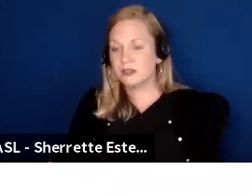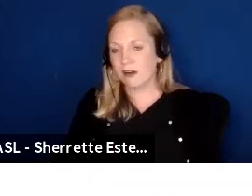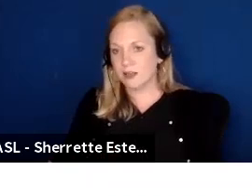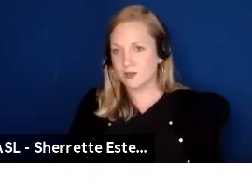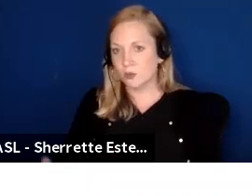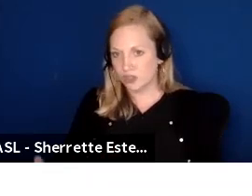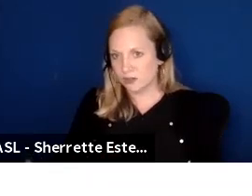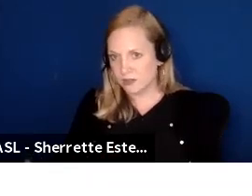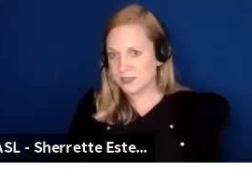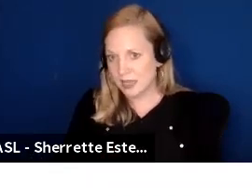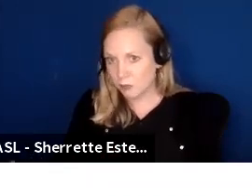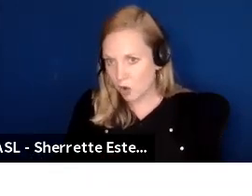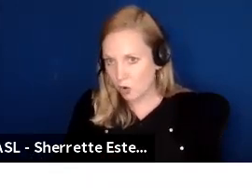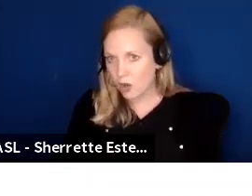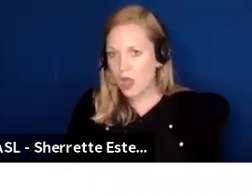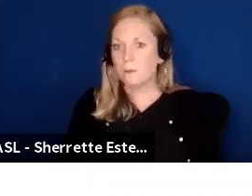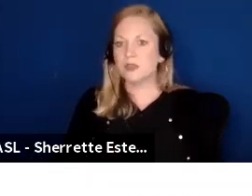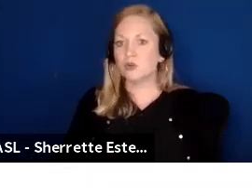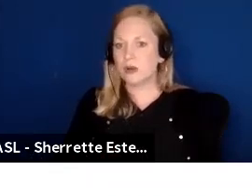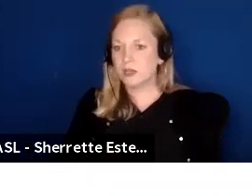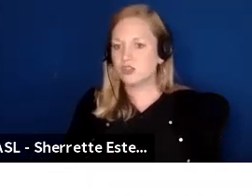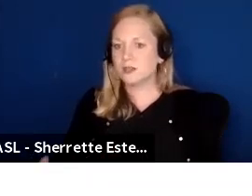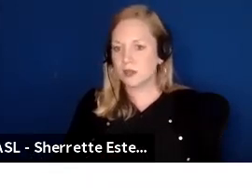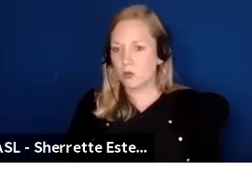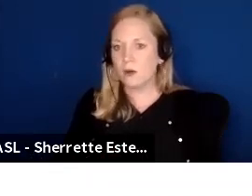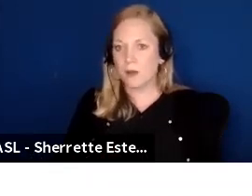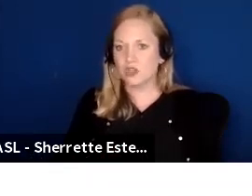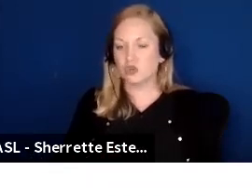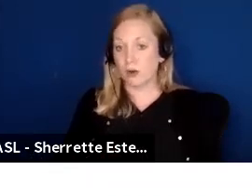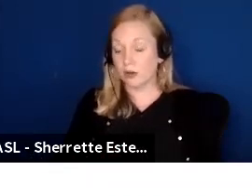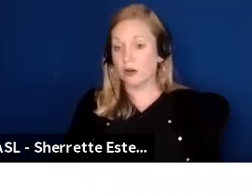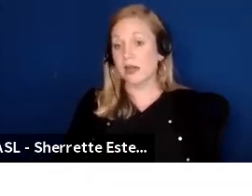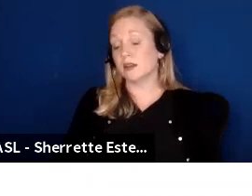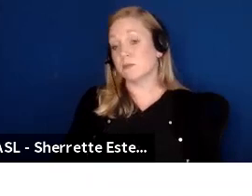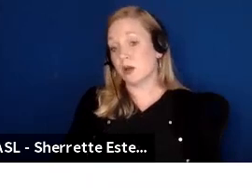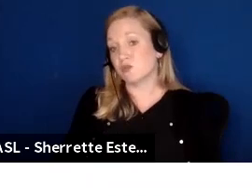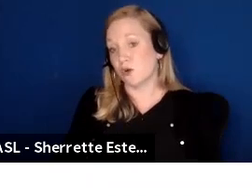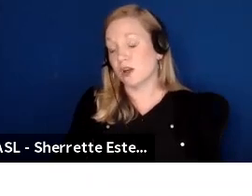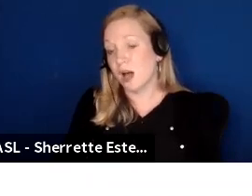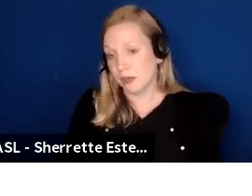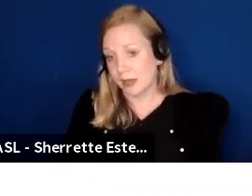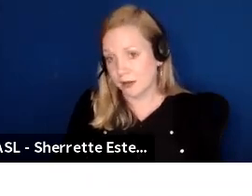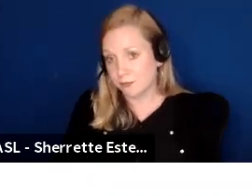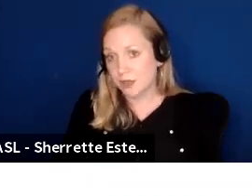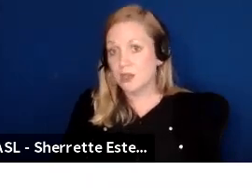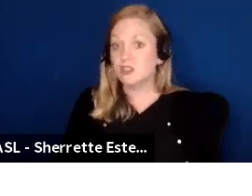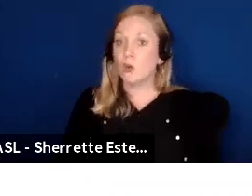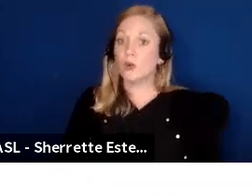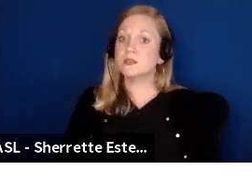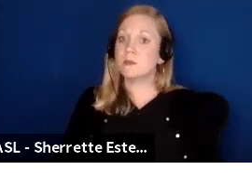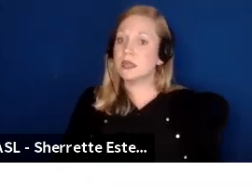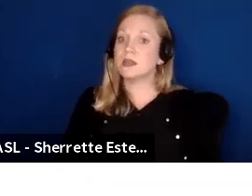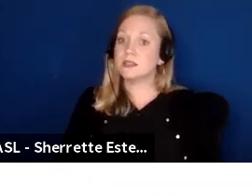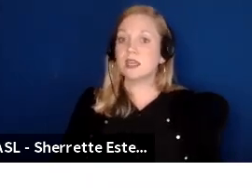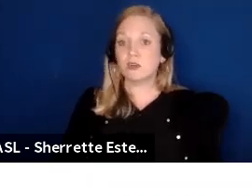of hearing device will achieve the same goal. But the range is so much greater and it is much more complicated. So